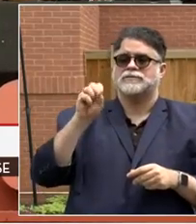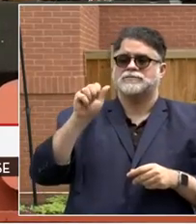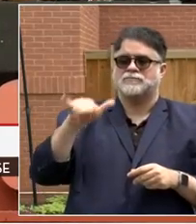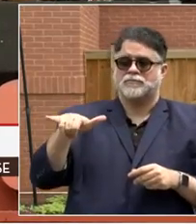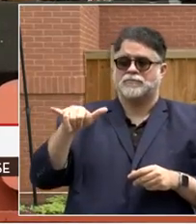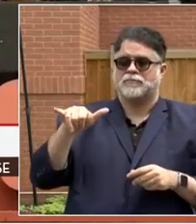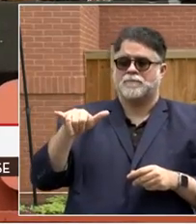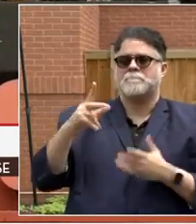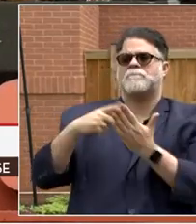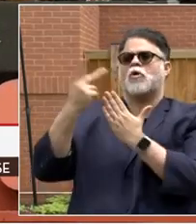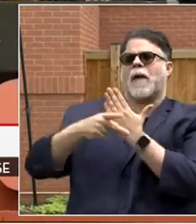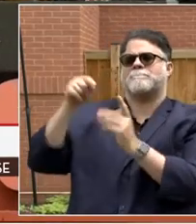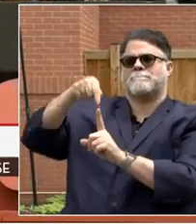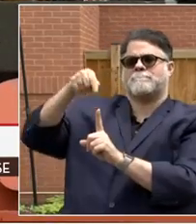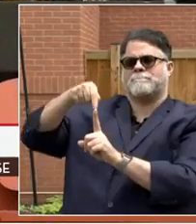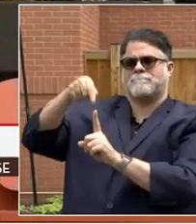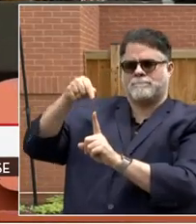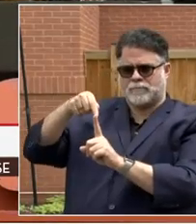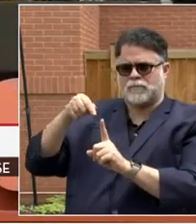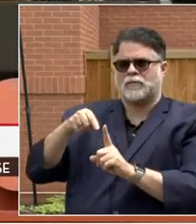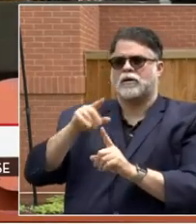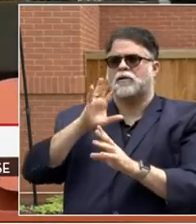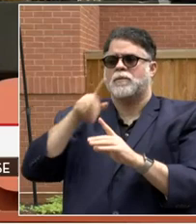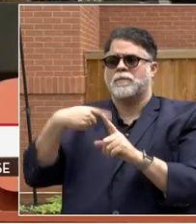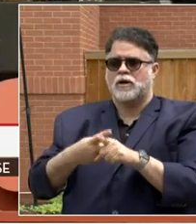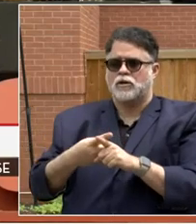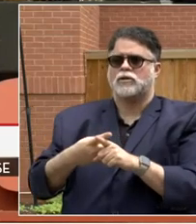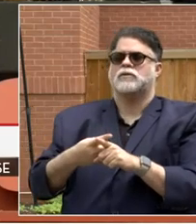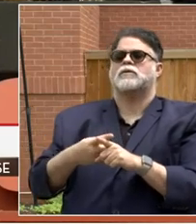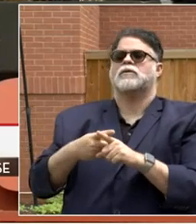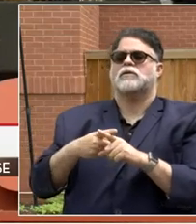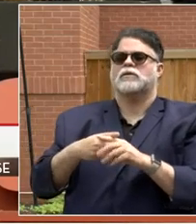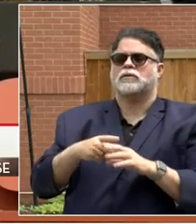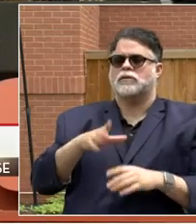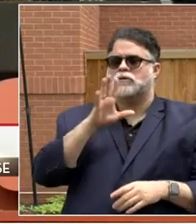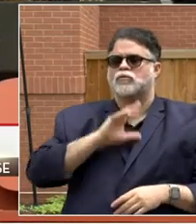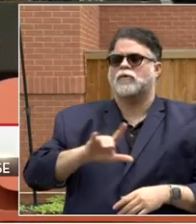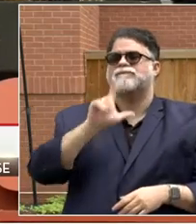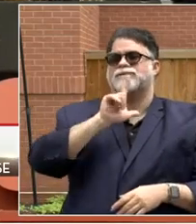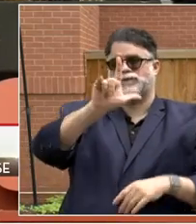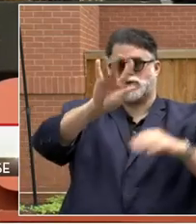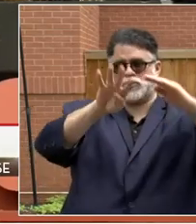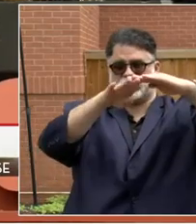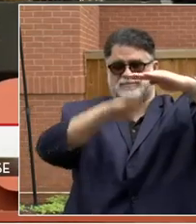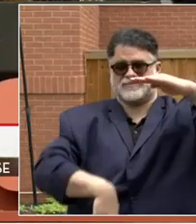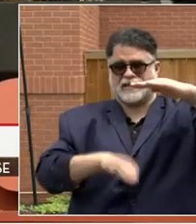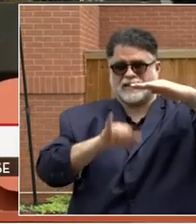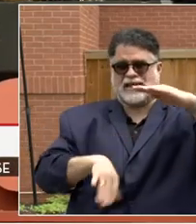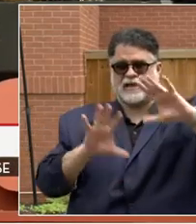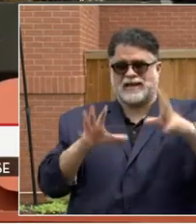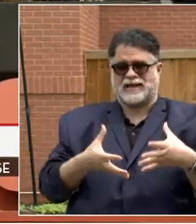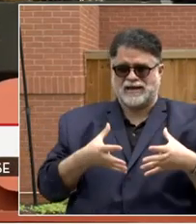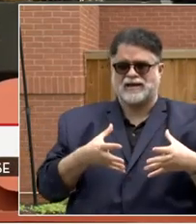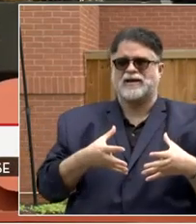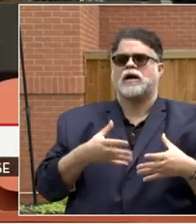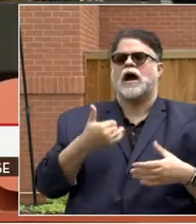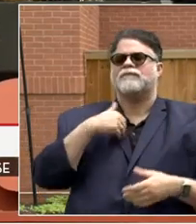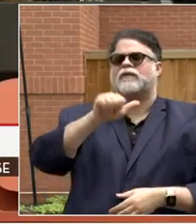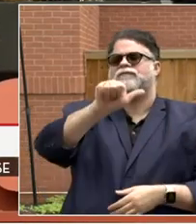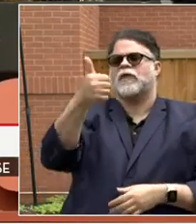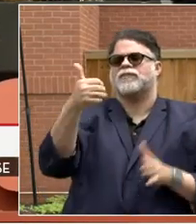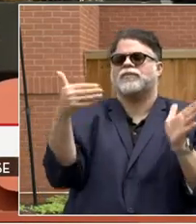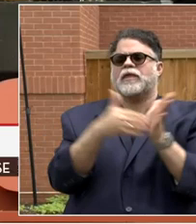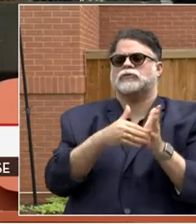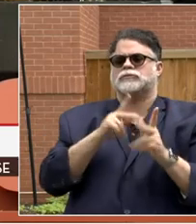people up to age 24. I think the number of people that we have engaged is 10,000, but I'm going to get that number back to